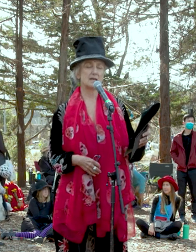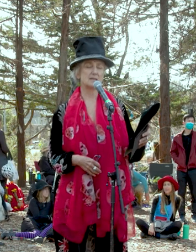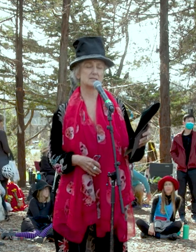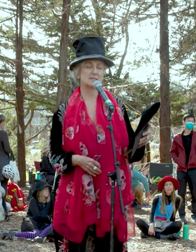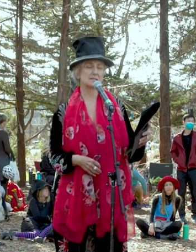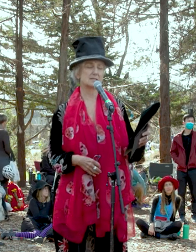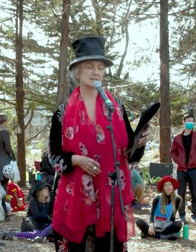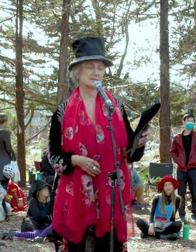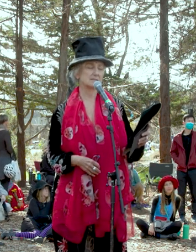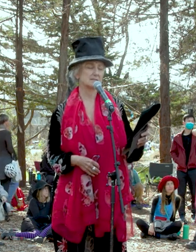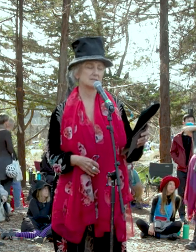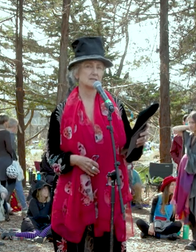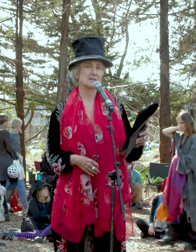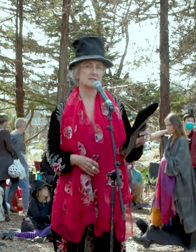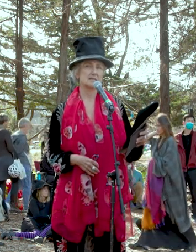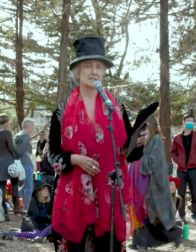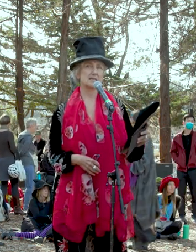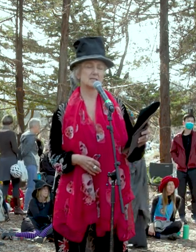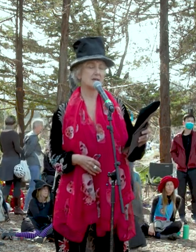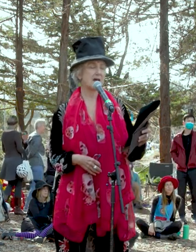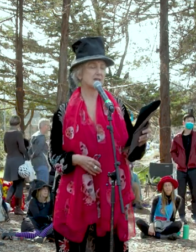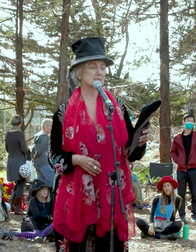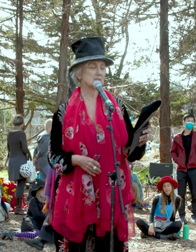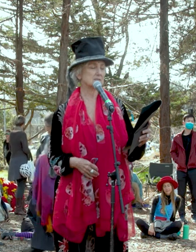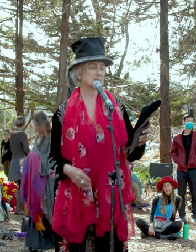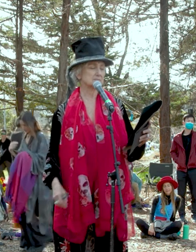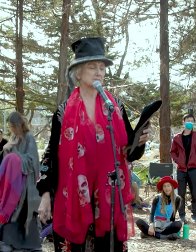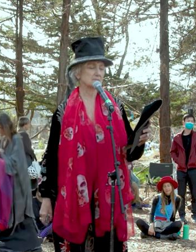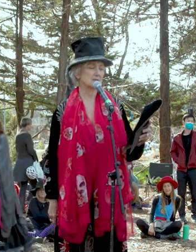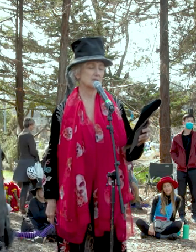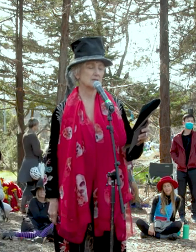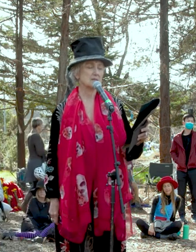Deward Hastings, Dickie Haskell,